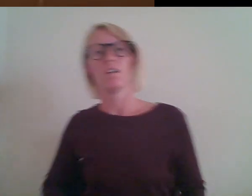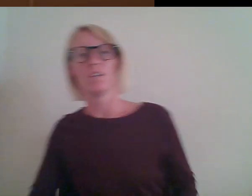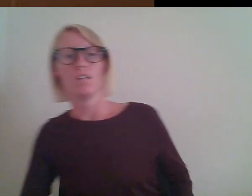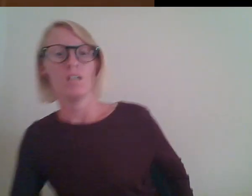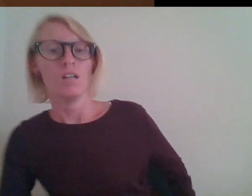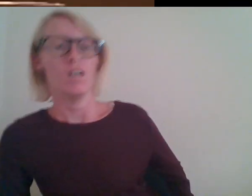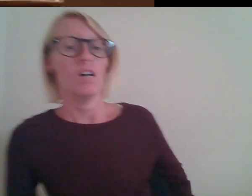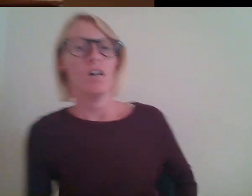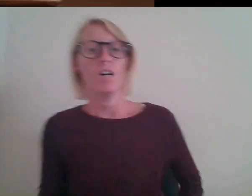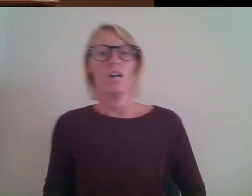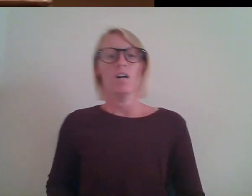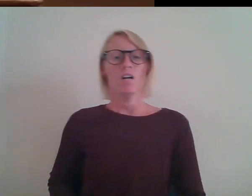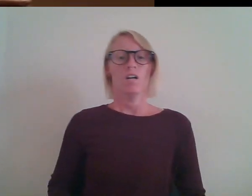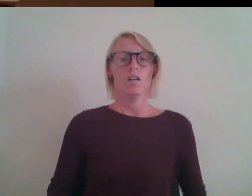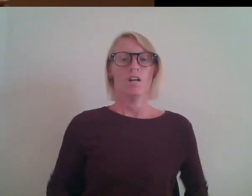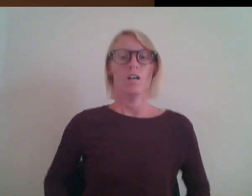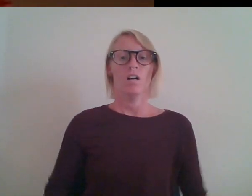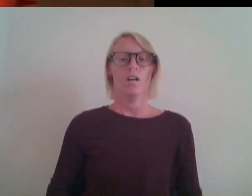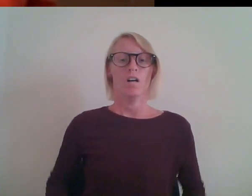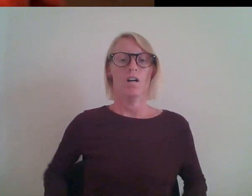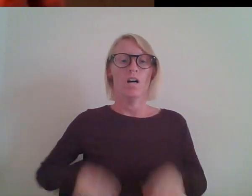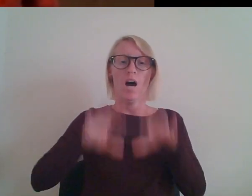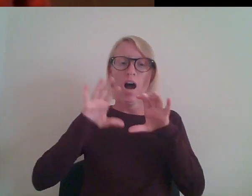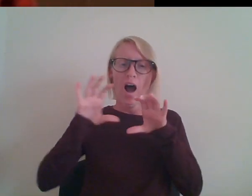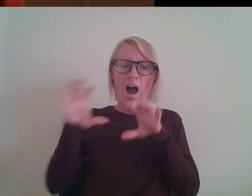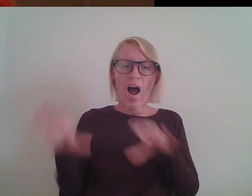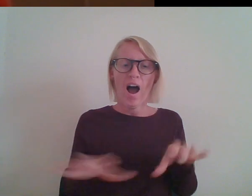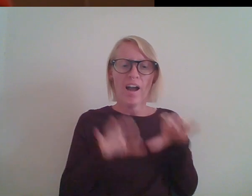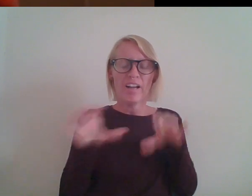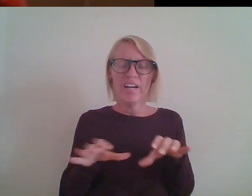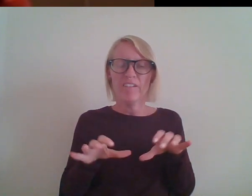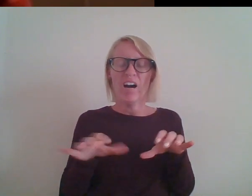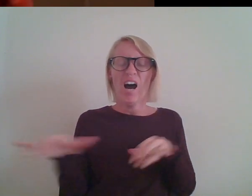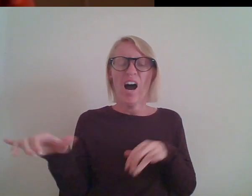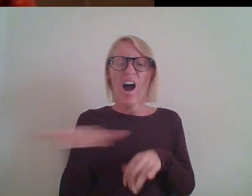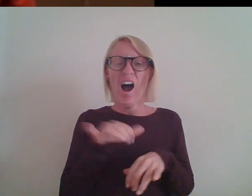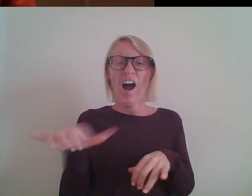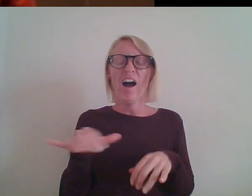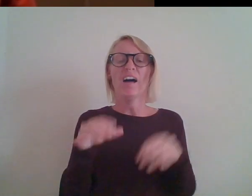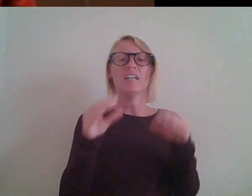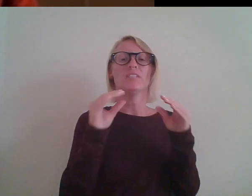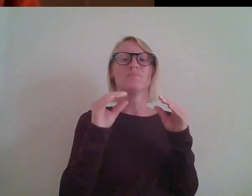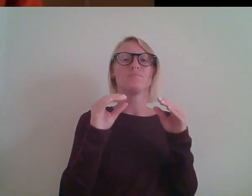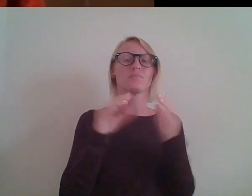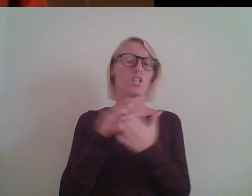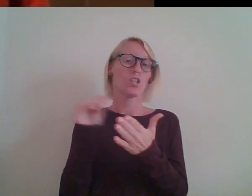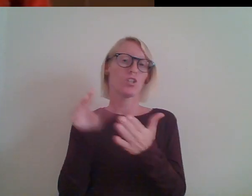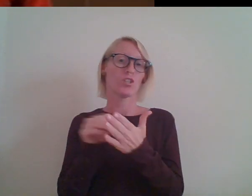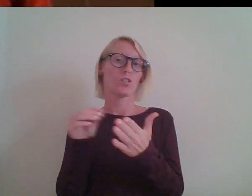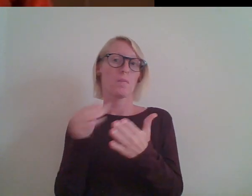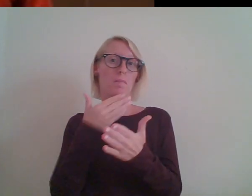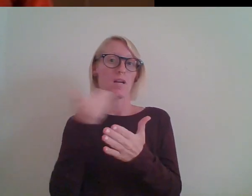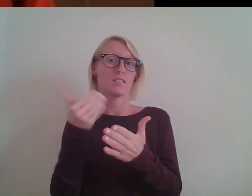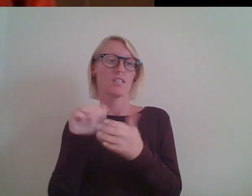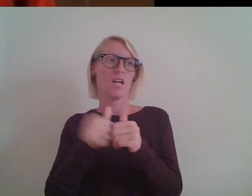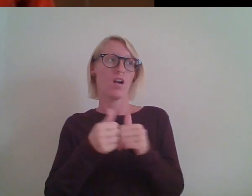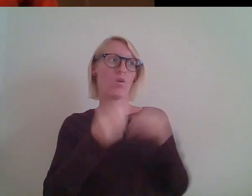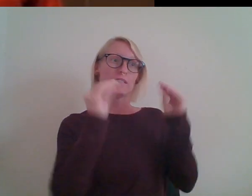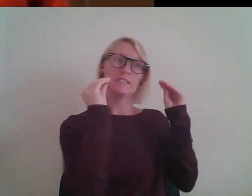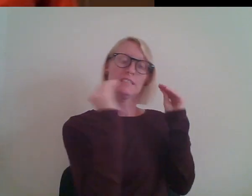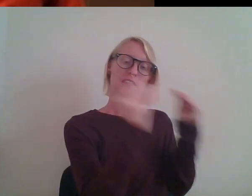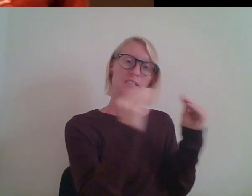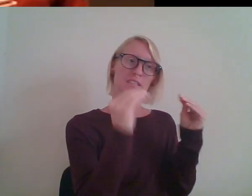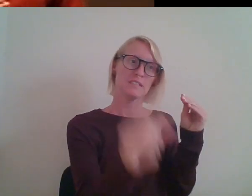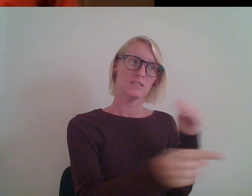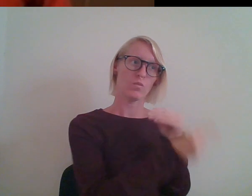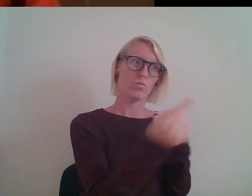of recitation. How many of you know the best way to learn is to teach somebody else? Boy, if you've got family members or roommates, teach them